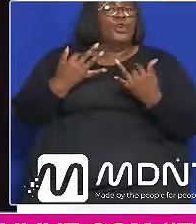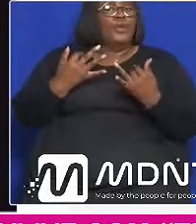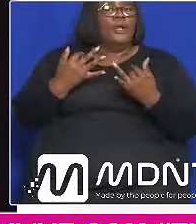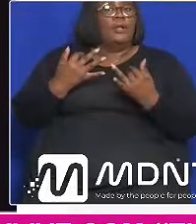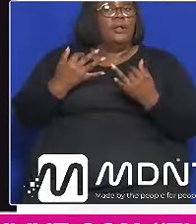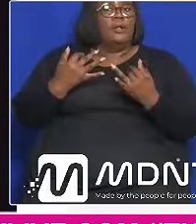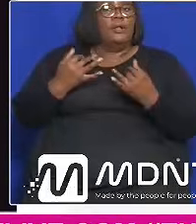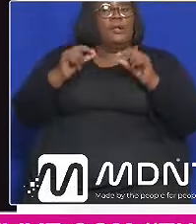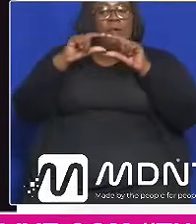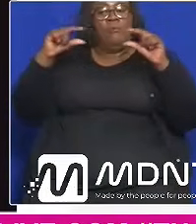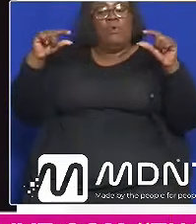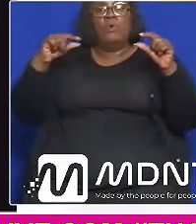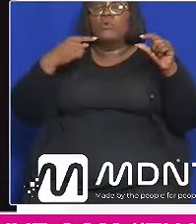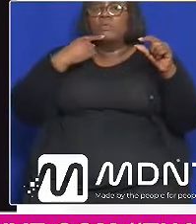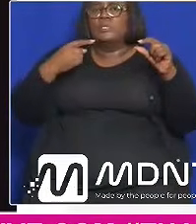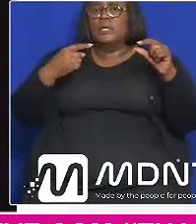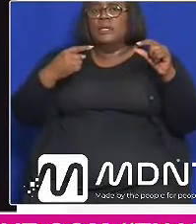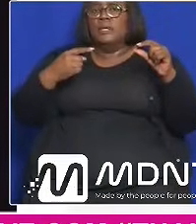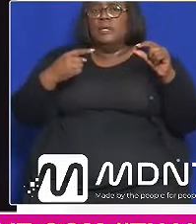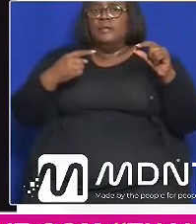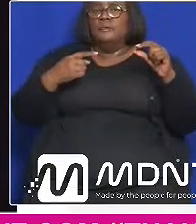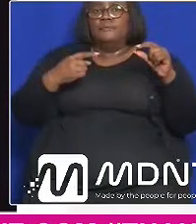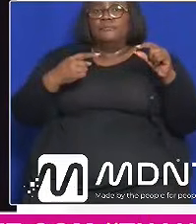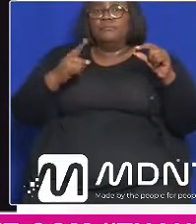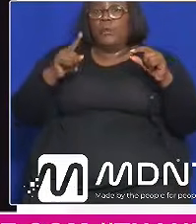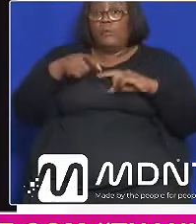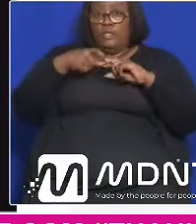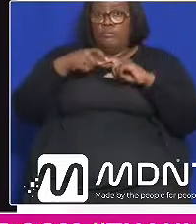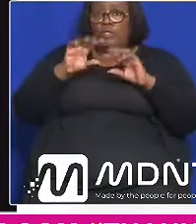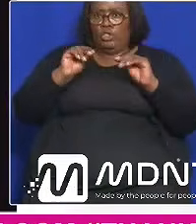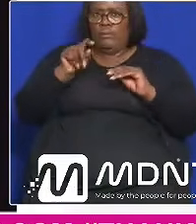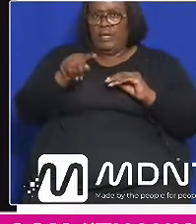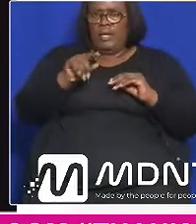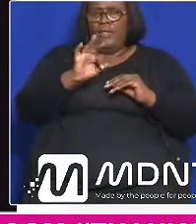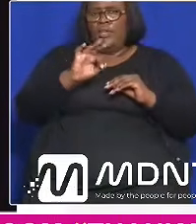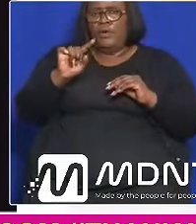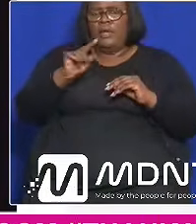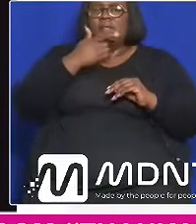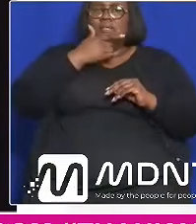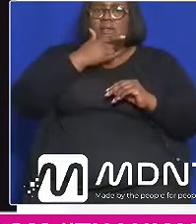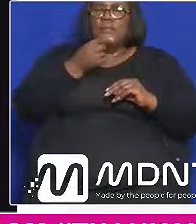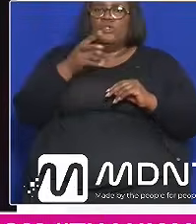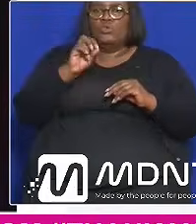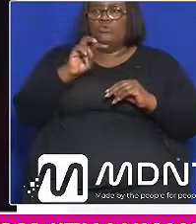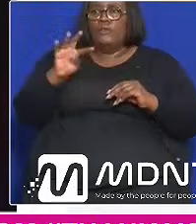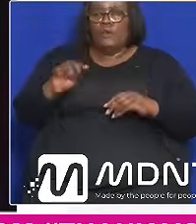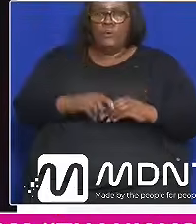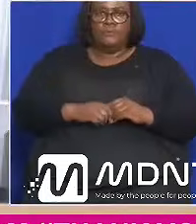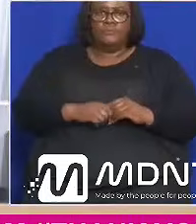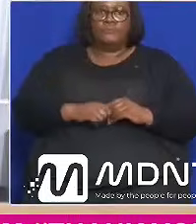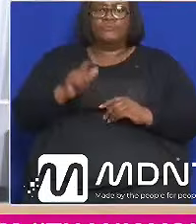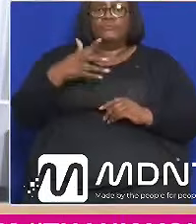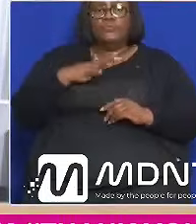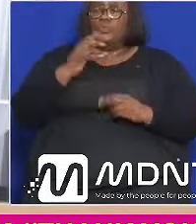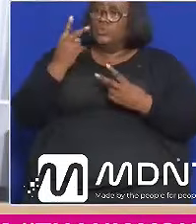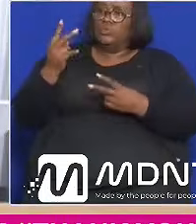please have, no, can I stop there? The 31st of December, 2024. So you wanted to see him then, I take it